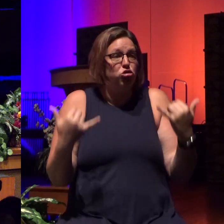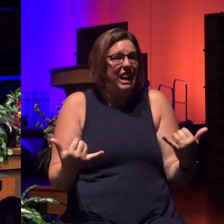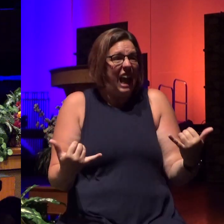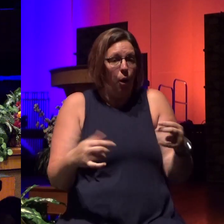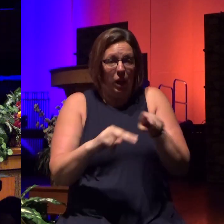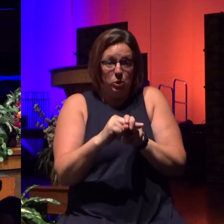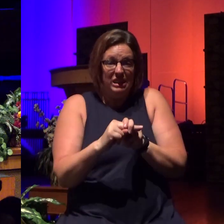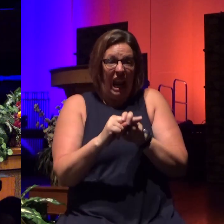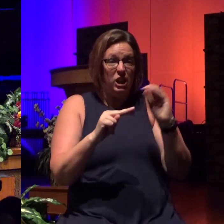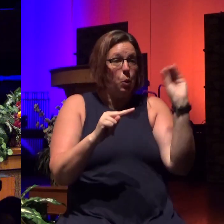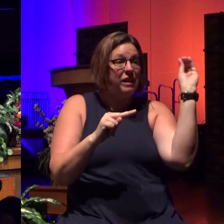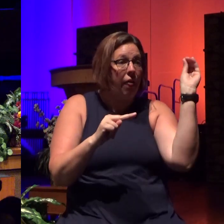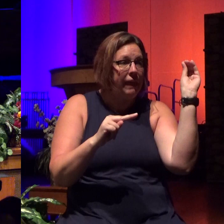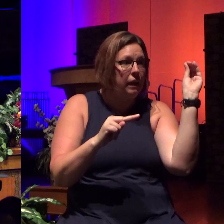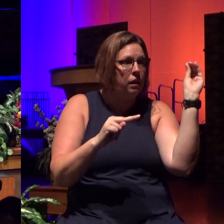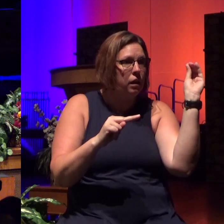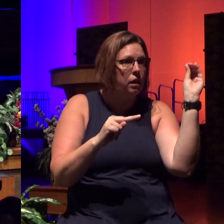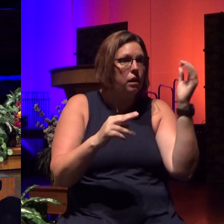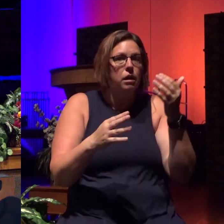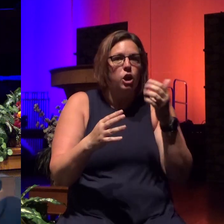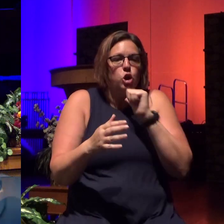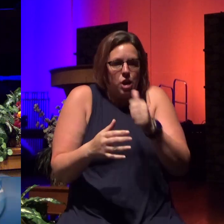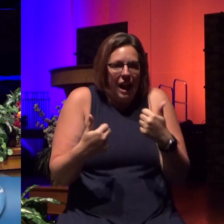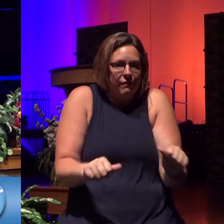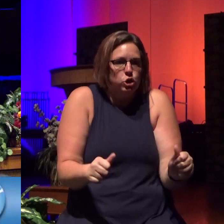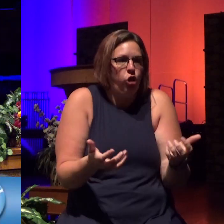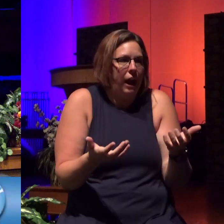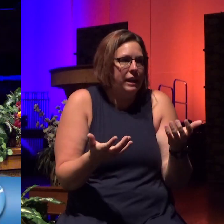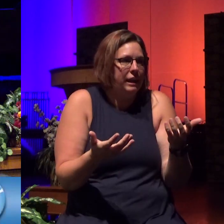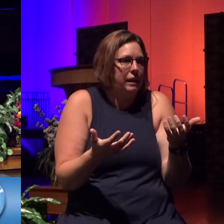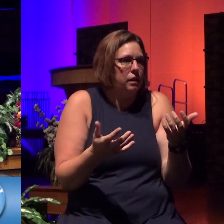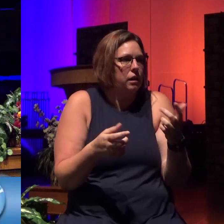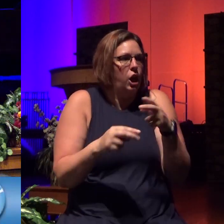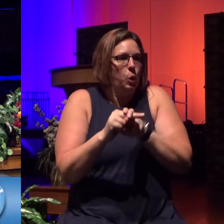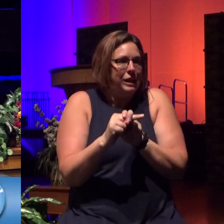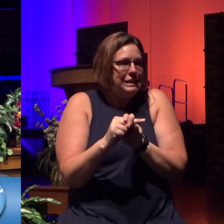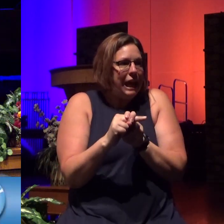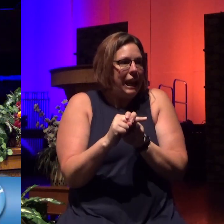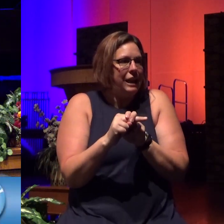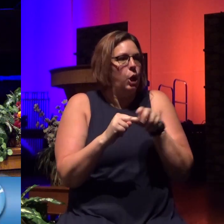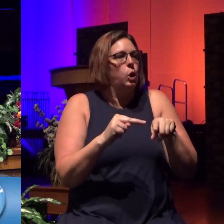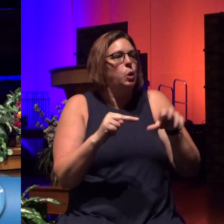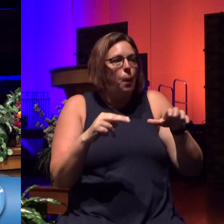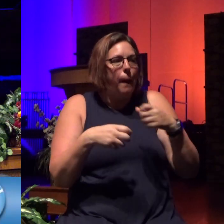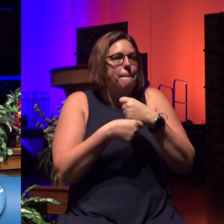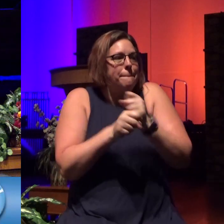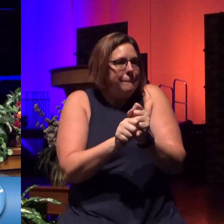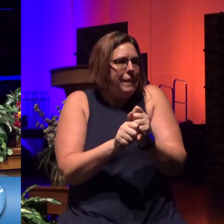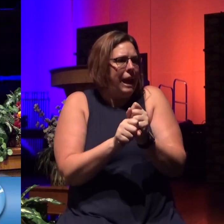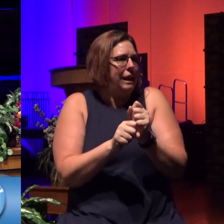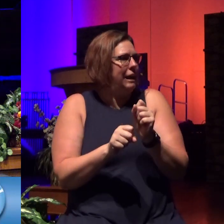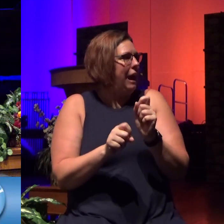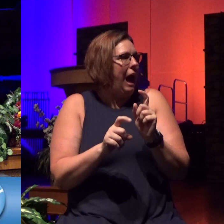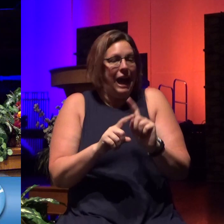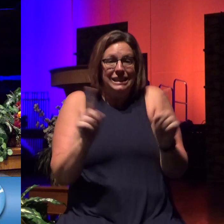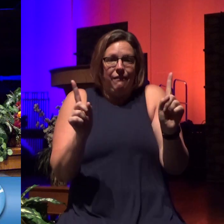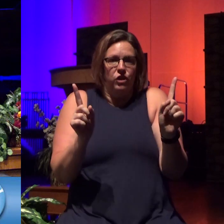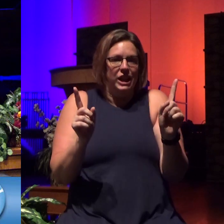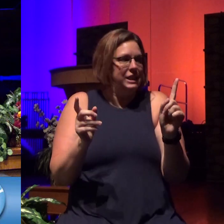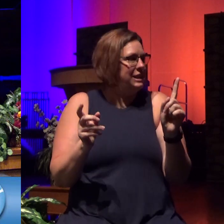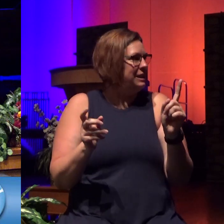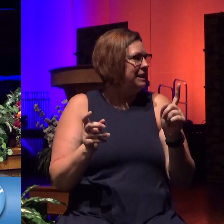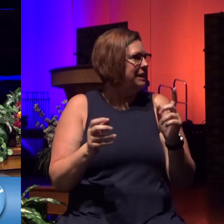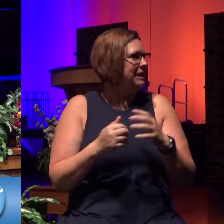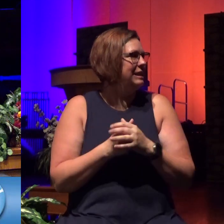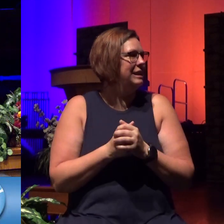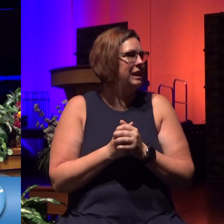now. Without even trying. Isn't that wonderful to know? And when we begin to know that, then what happens